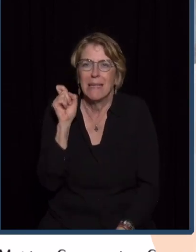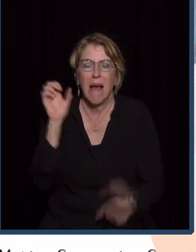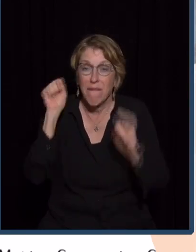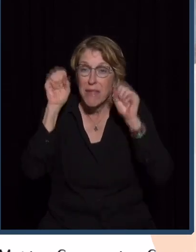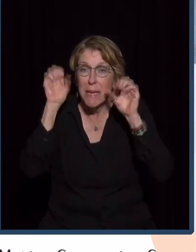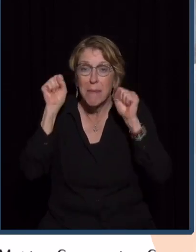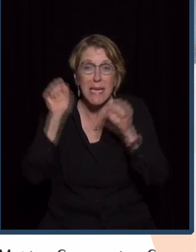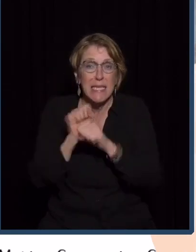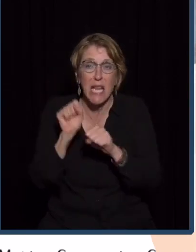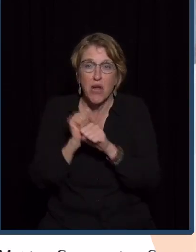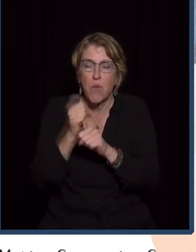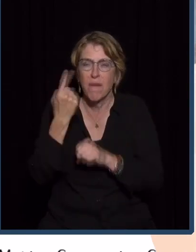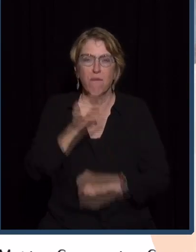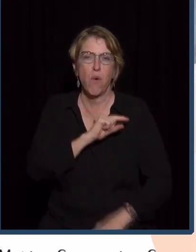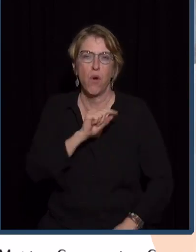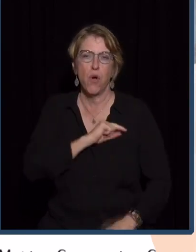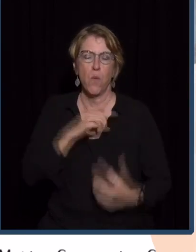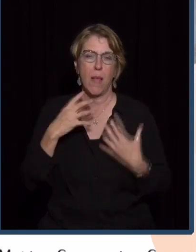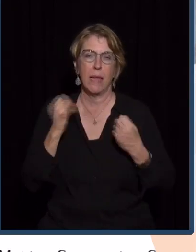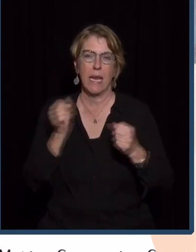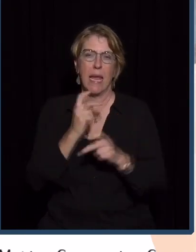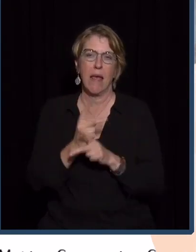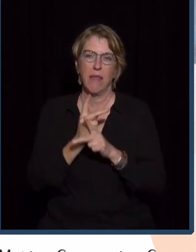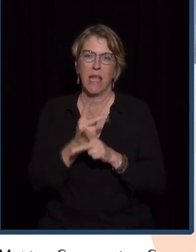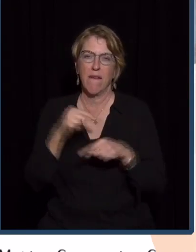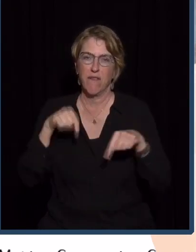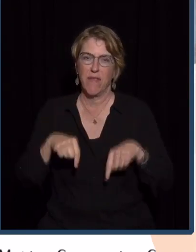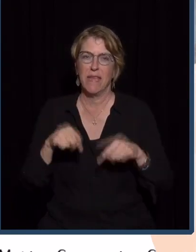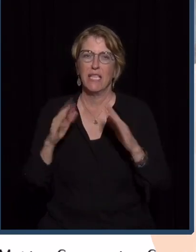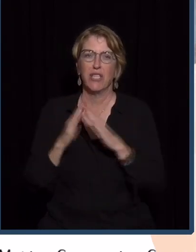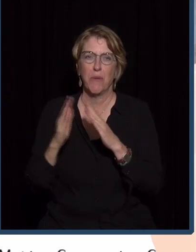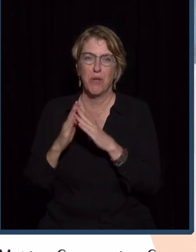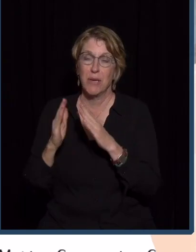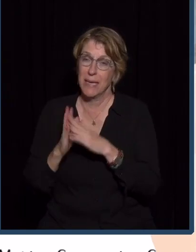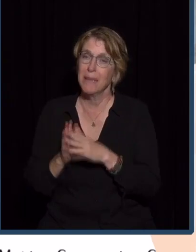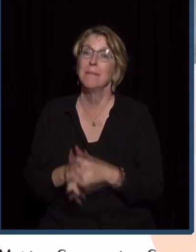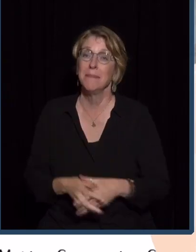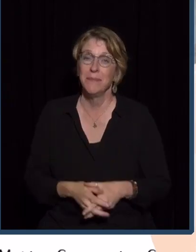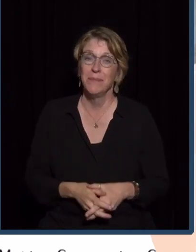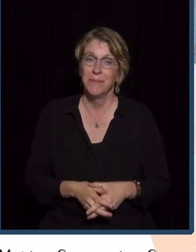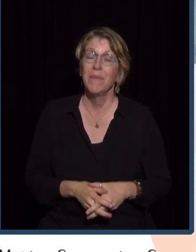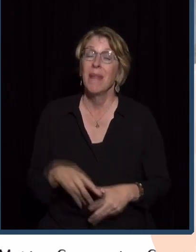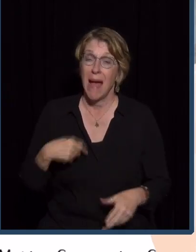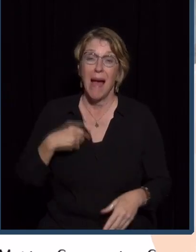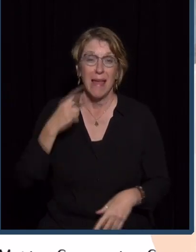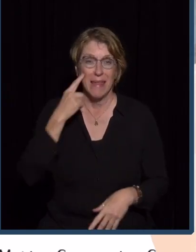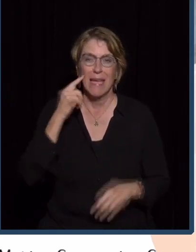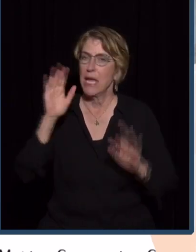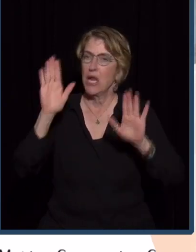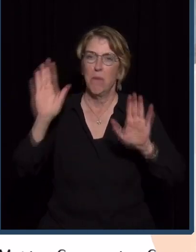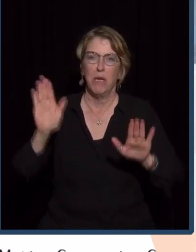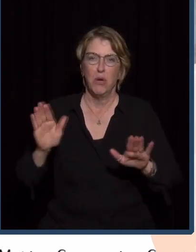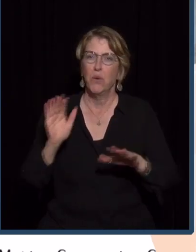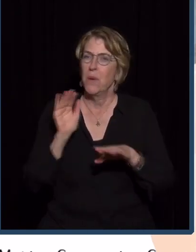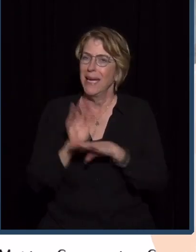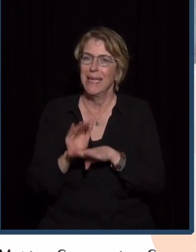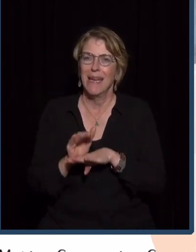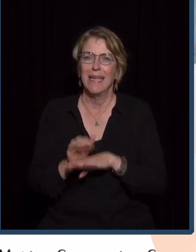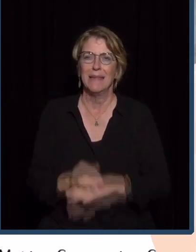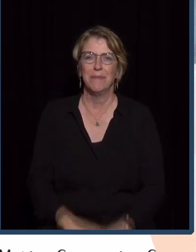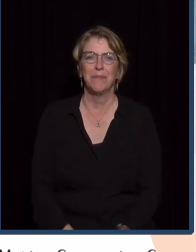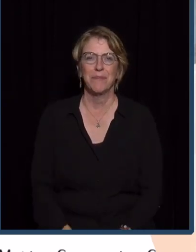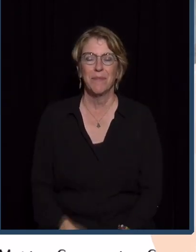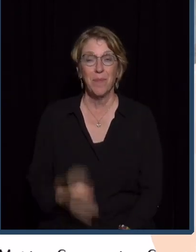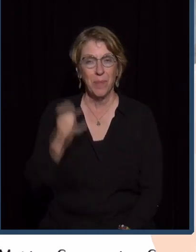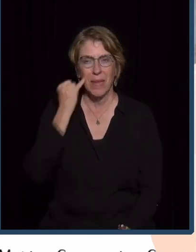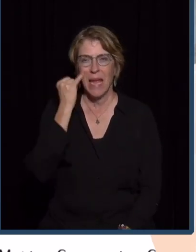do to provide quality health care to this community. So it's safe to say we are in for a great night. For those of